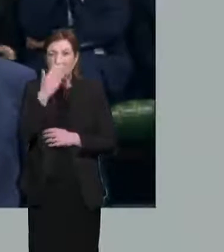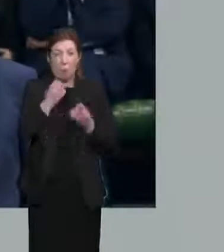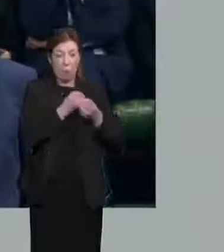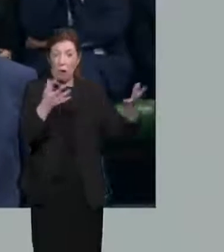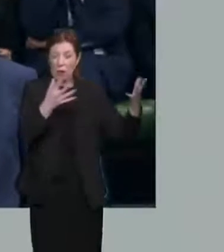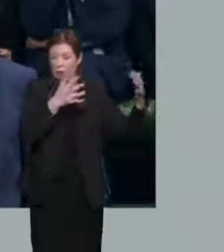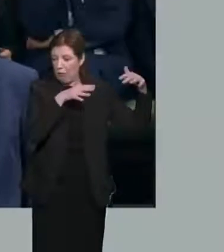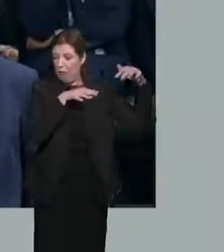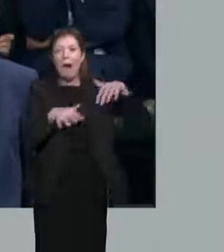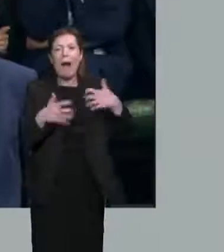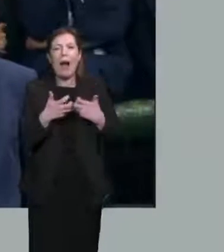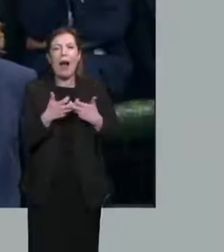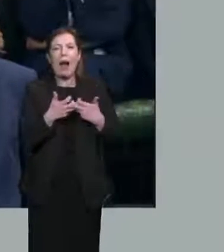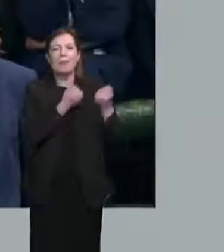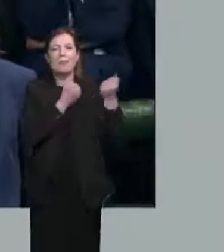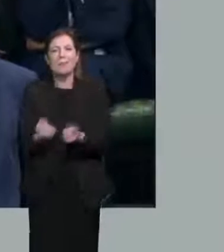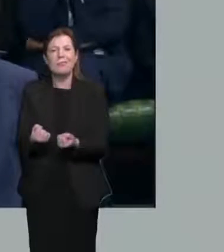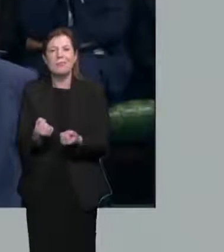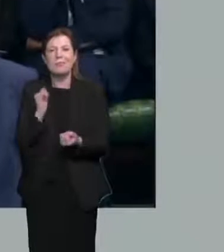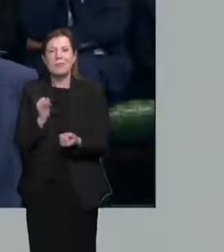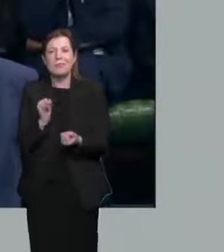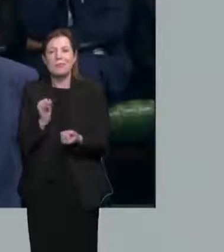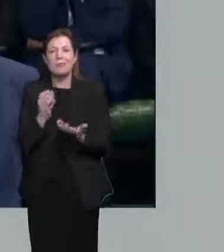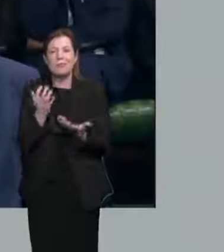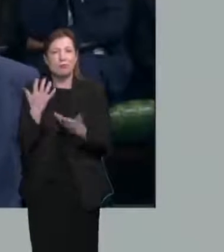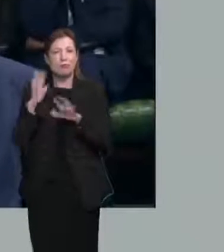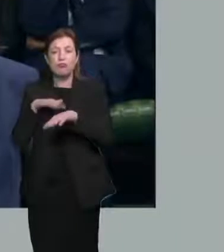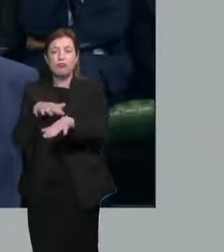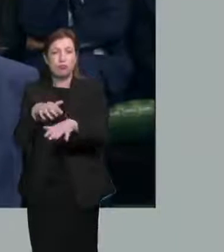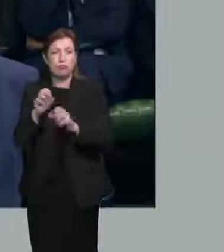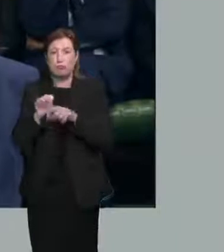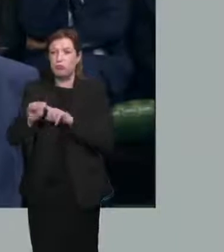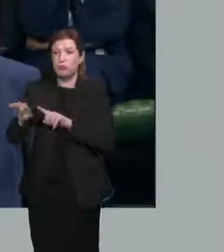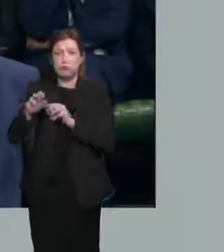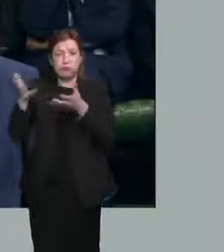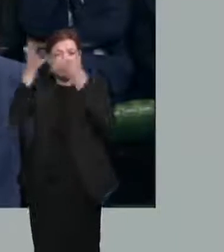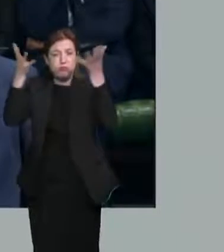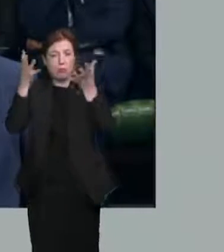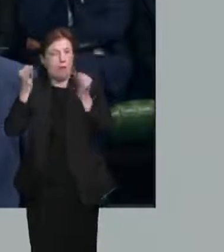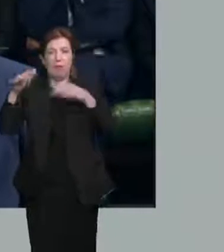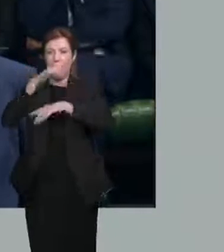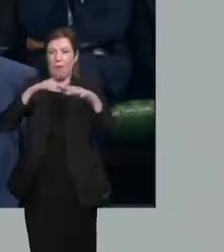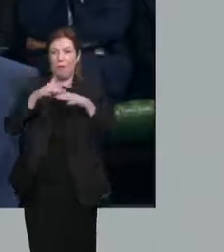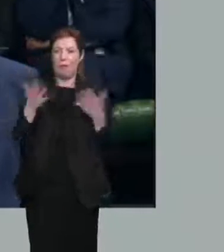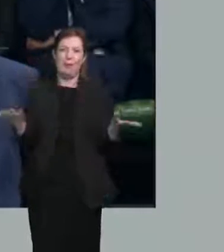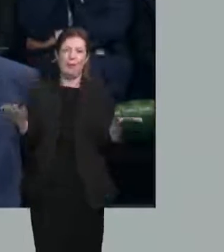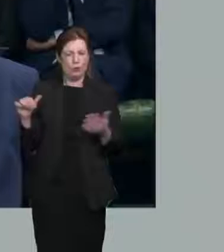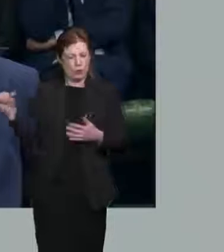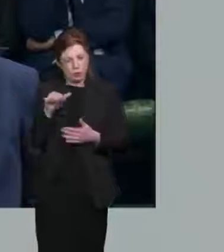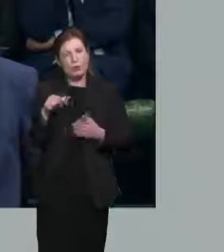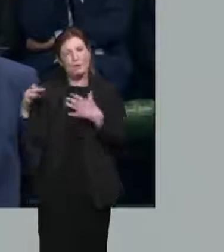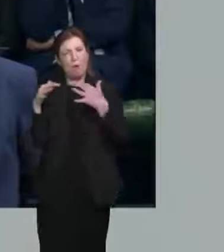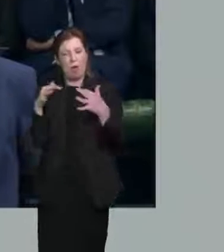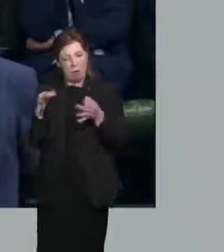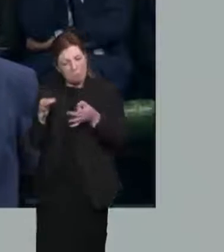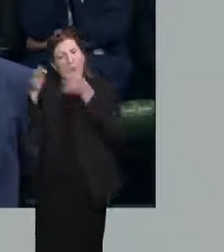road. Bad for the fans, bad for the environment. Unfortunately, this is typical of the insensitivity